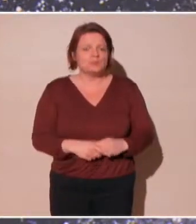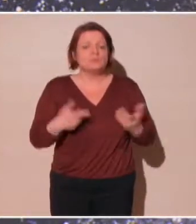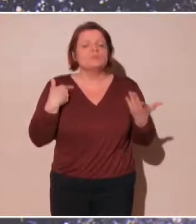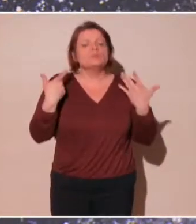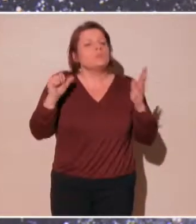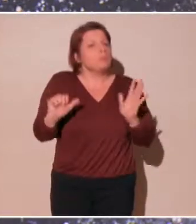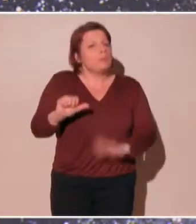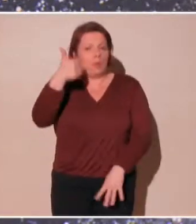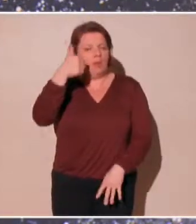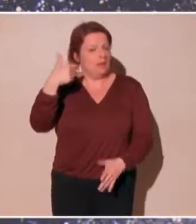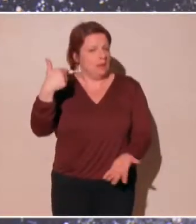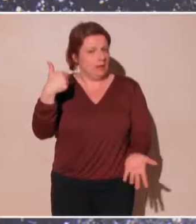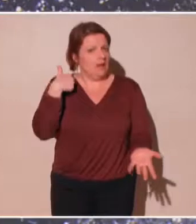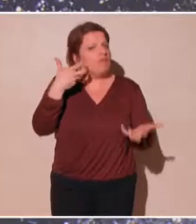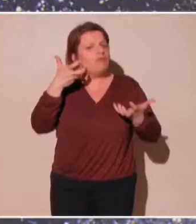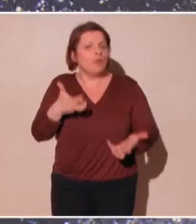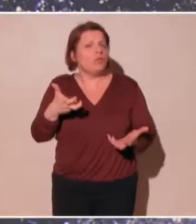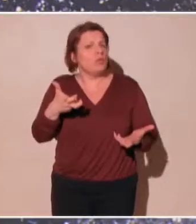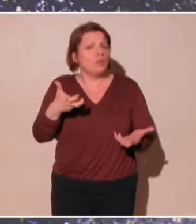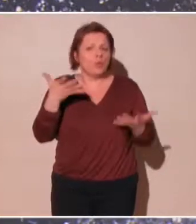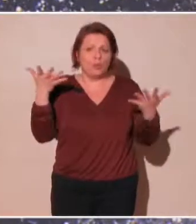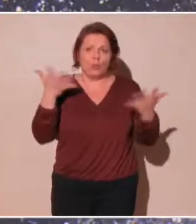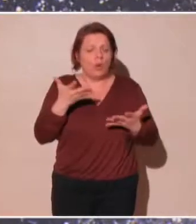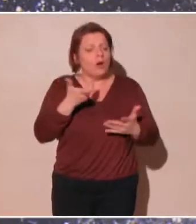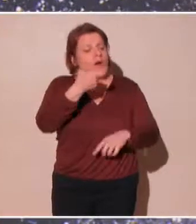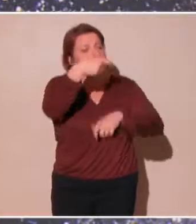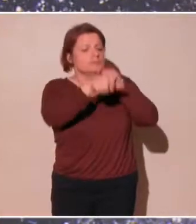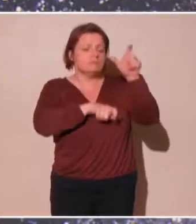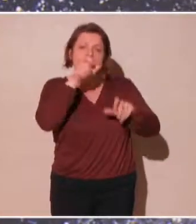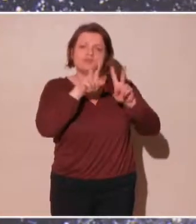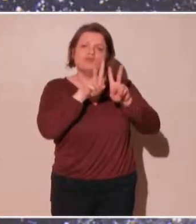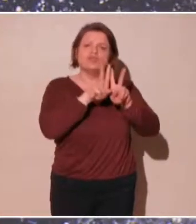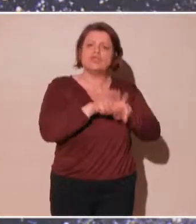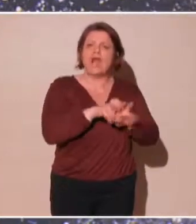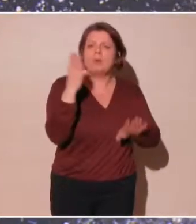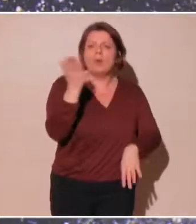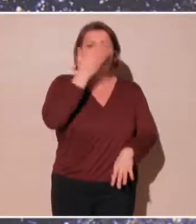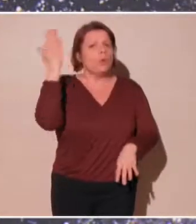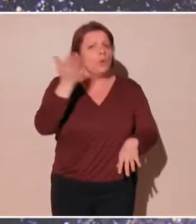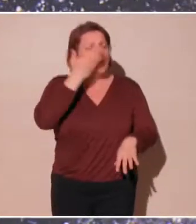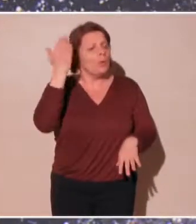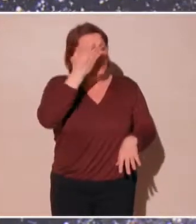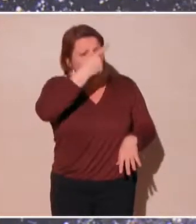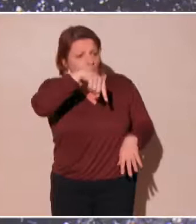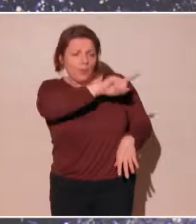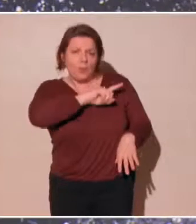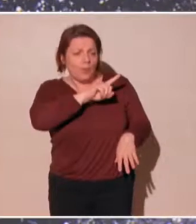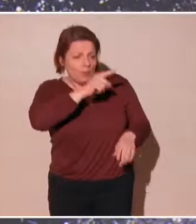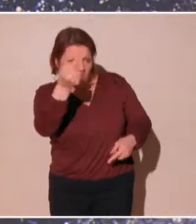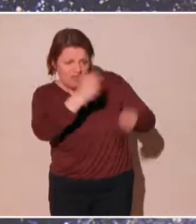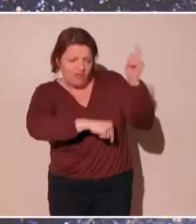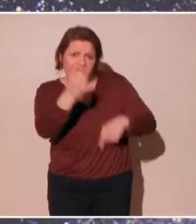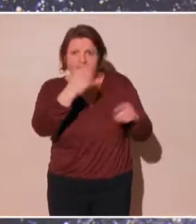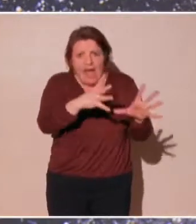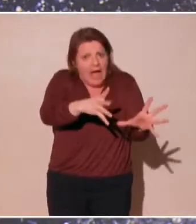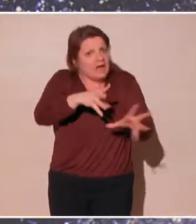there. Before anything else, I would like to thank all the eminent scientists and researchers